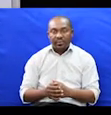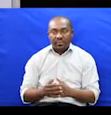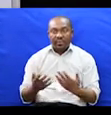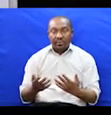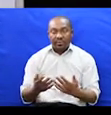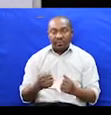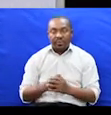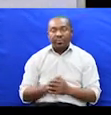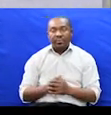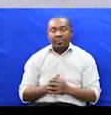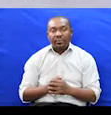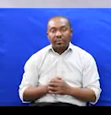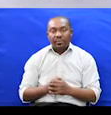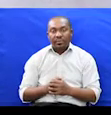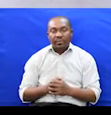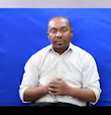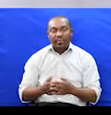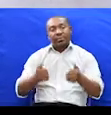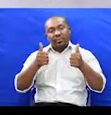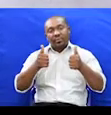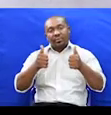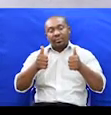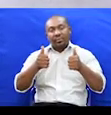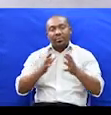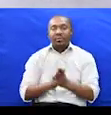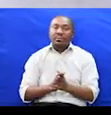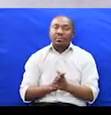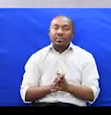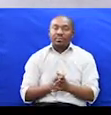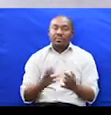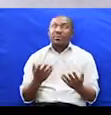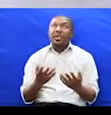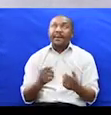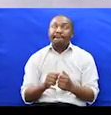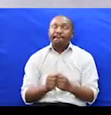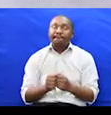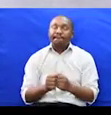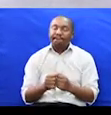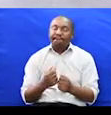It is found within the nucleus. Very nice. And what others?